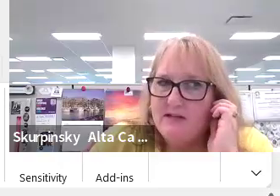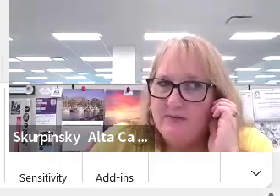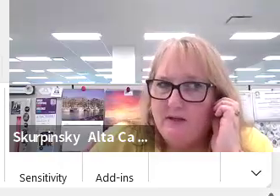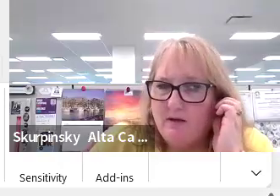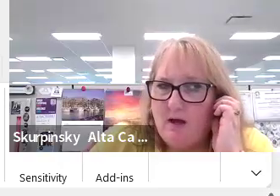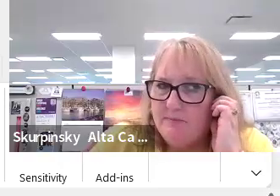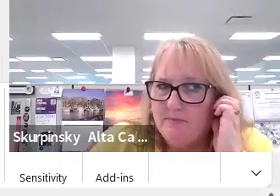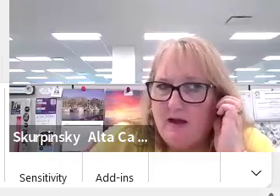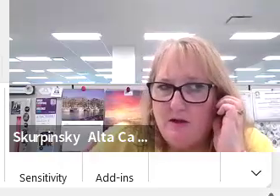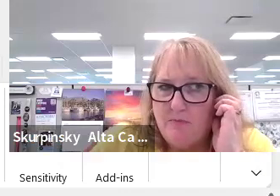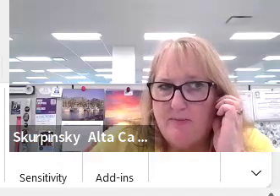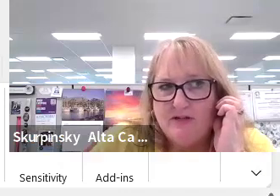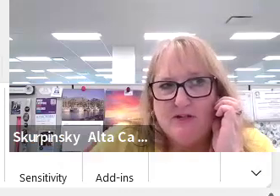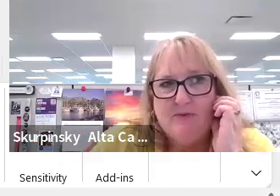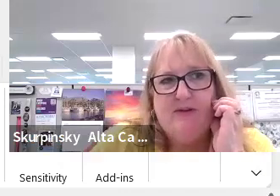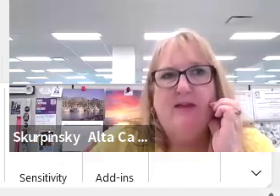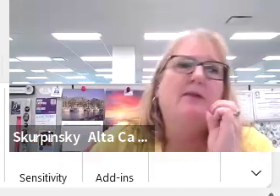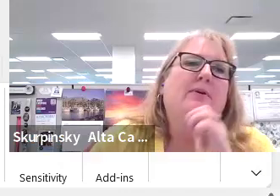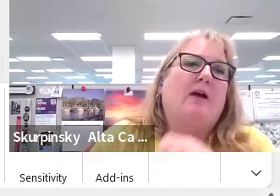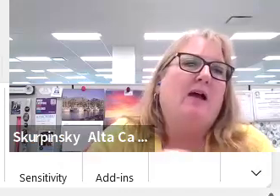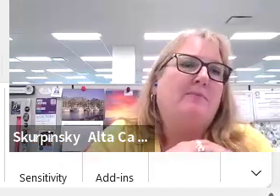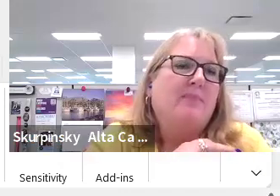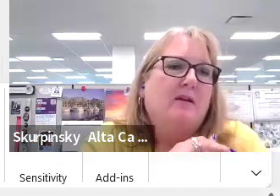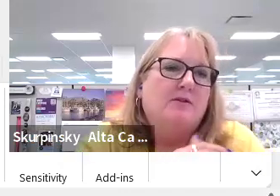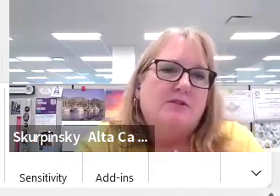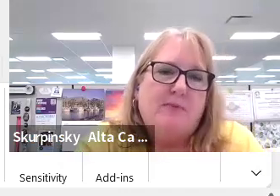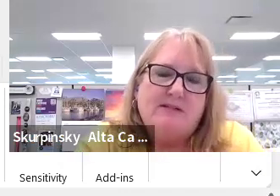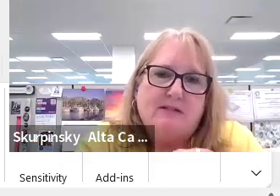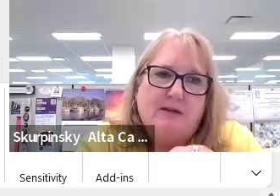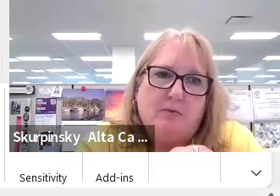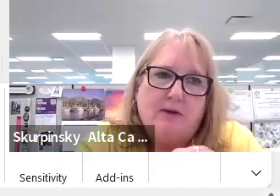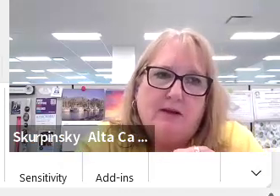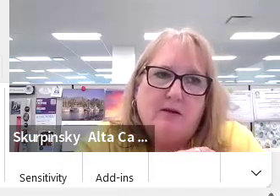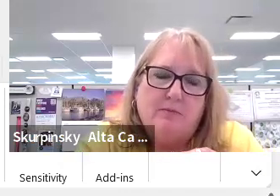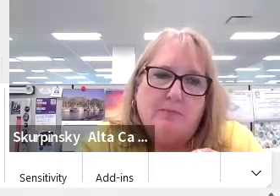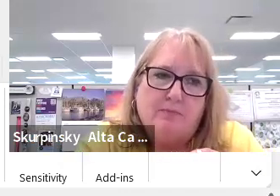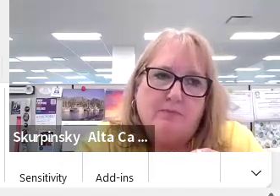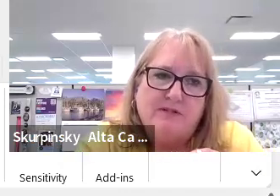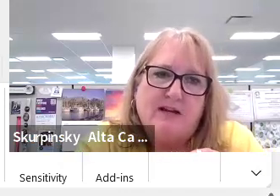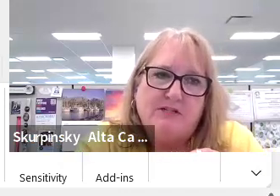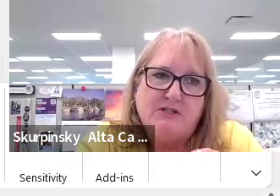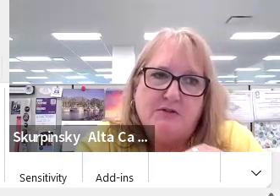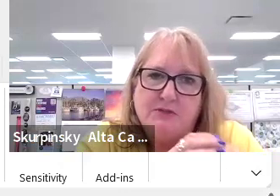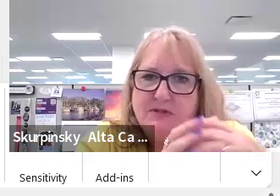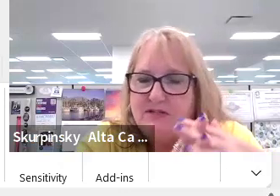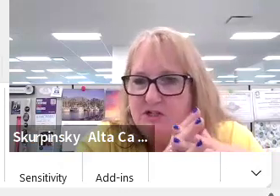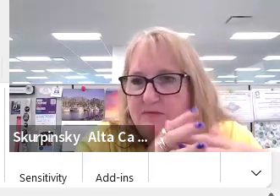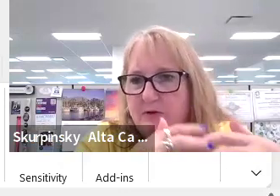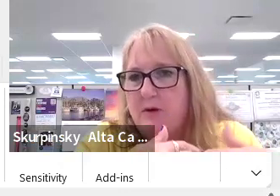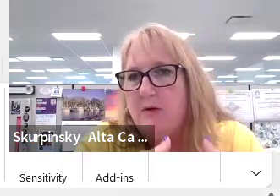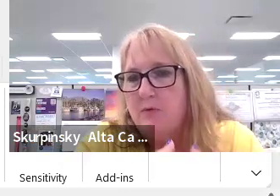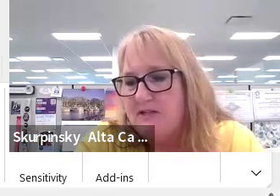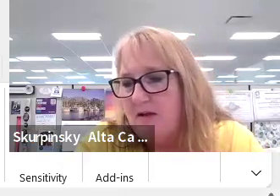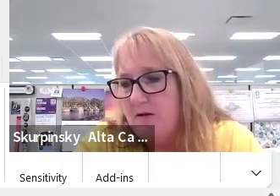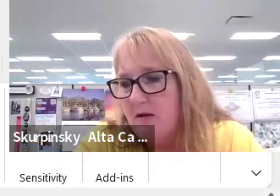Perfect. So thanks, David. Yeah, you pretty much summed everything up. So basically we decided to do this